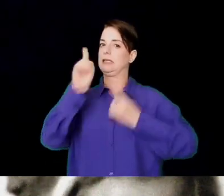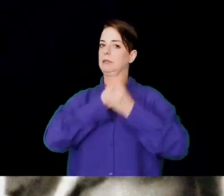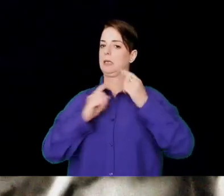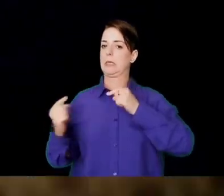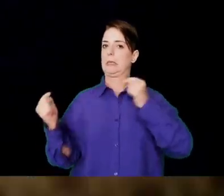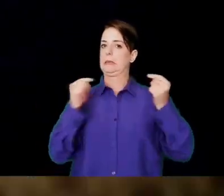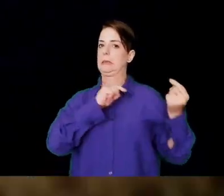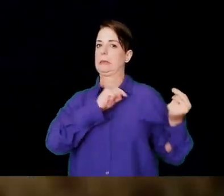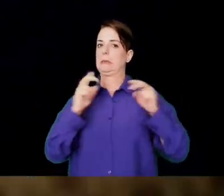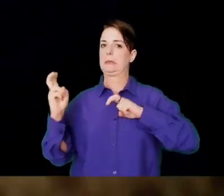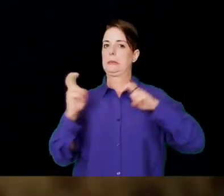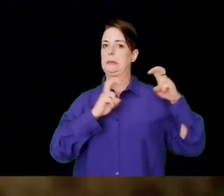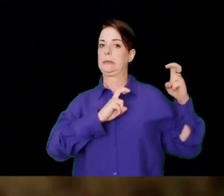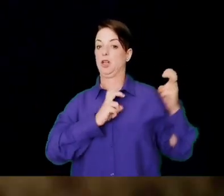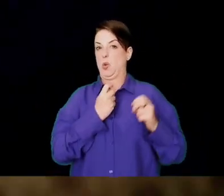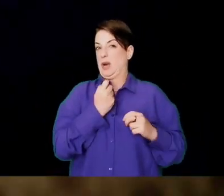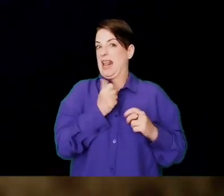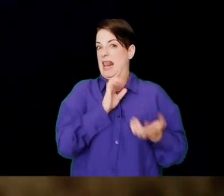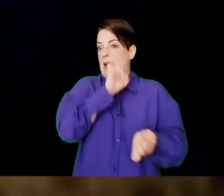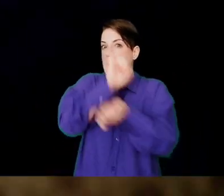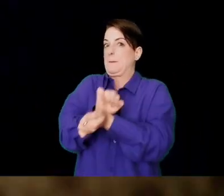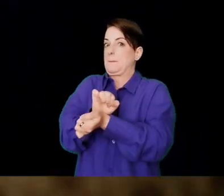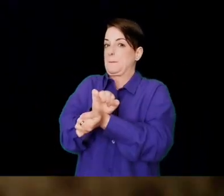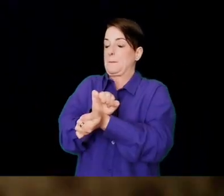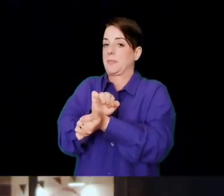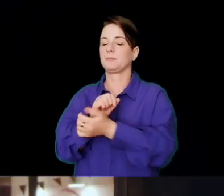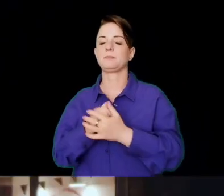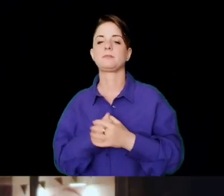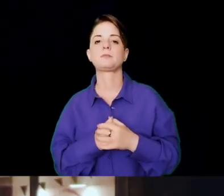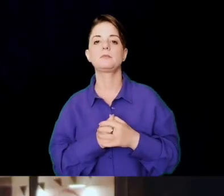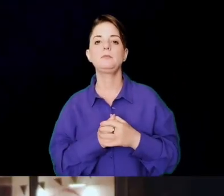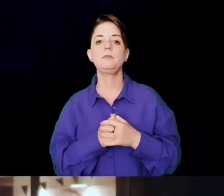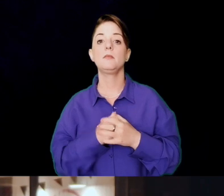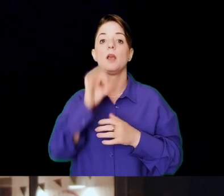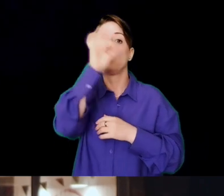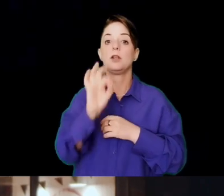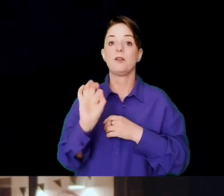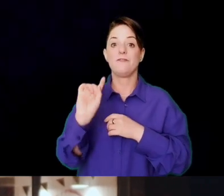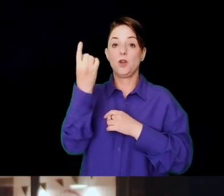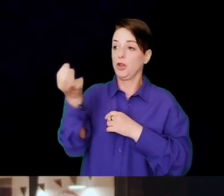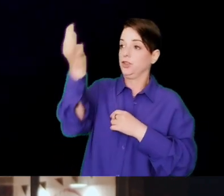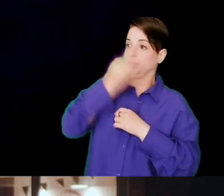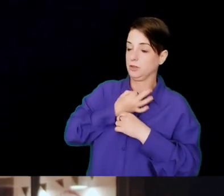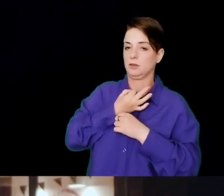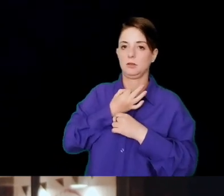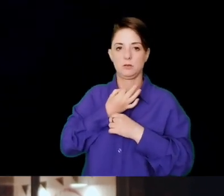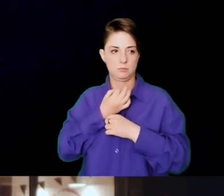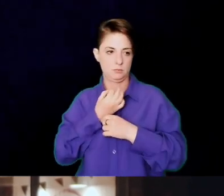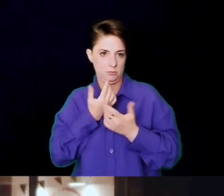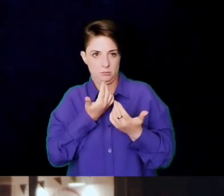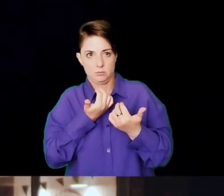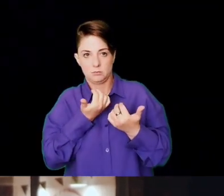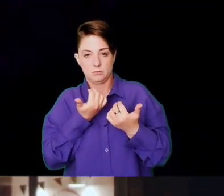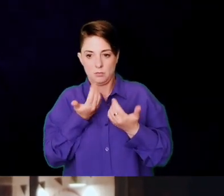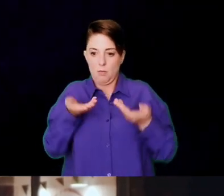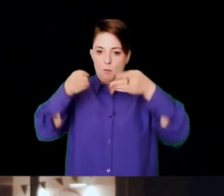sticky, and we nearly got chucked in the dock. I mean, the first thing Charles asked us was whether it was a starter